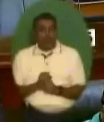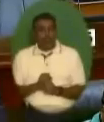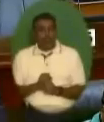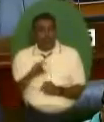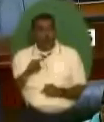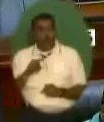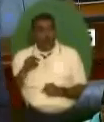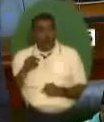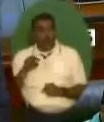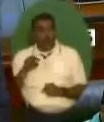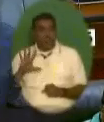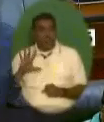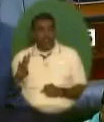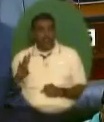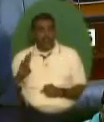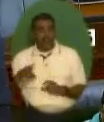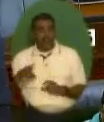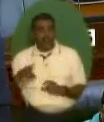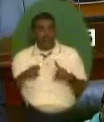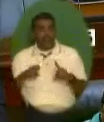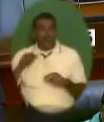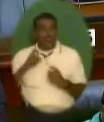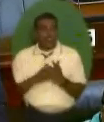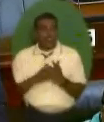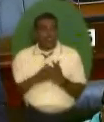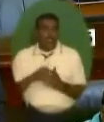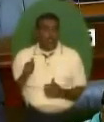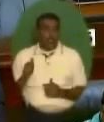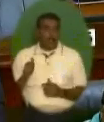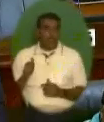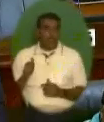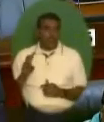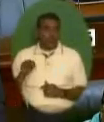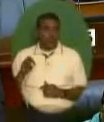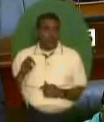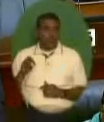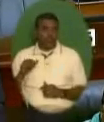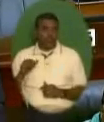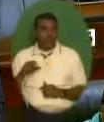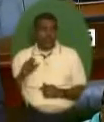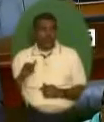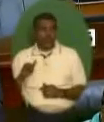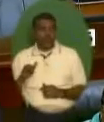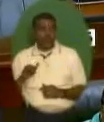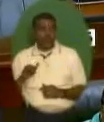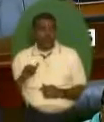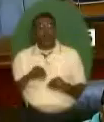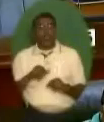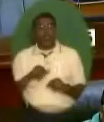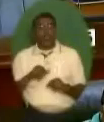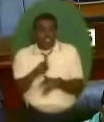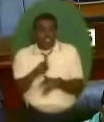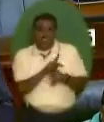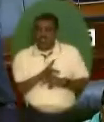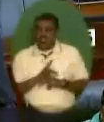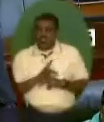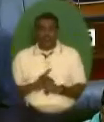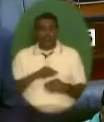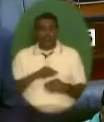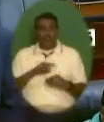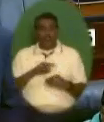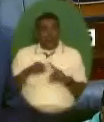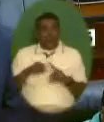$1.7 billion windfall from the tax amnesty. They just did not care. It was only when the end of the